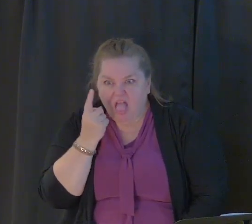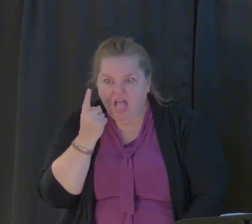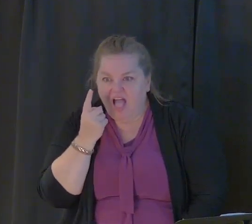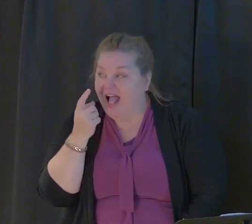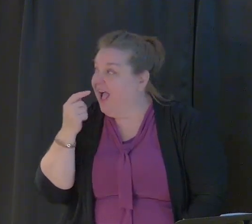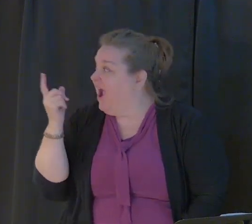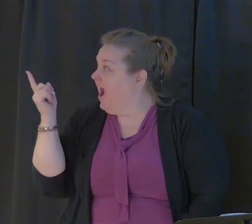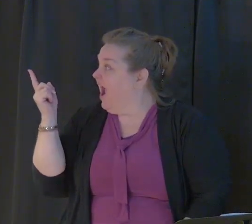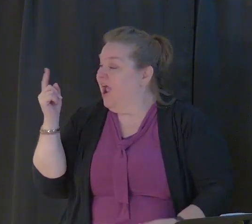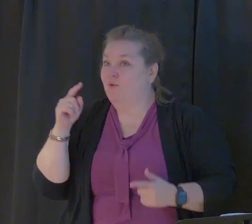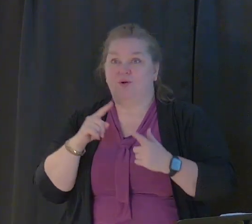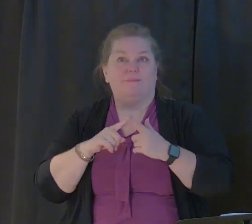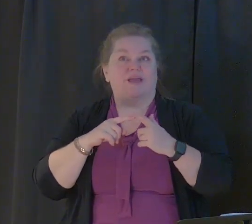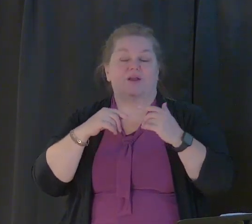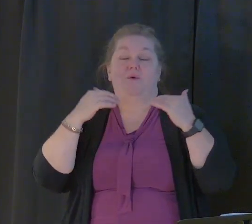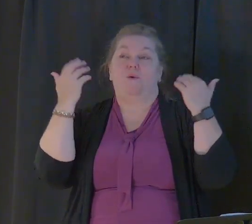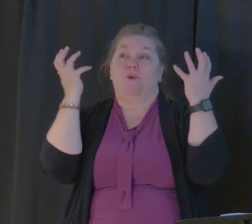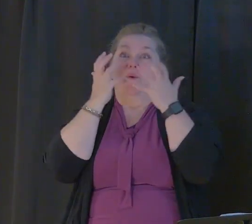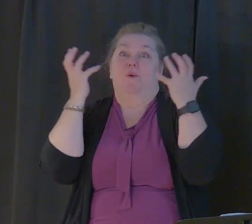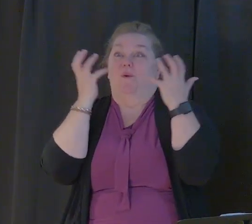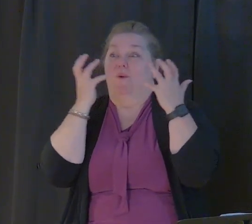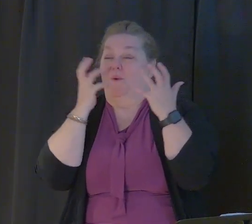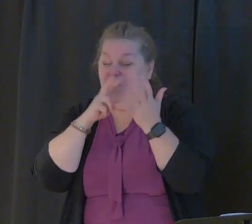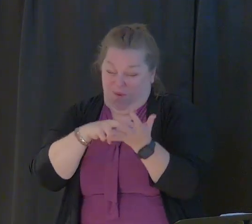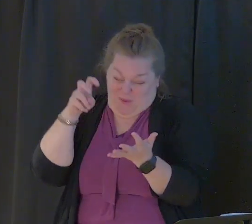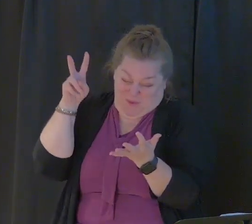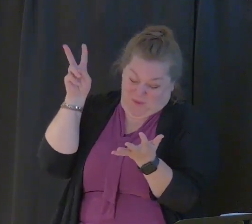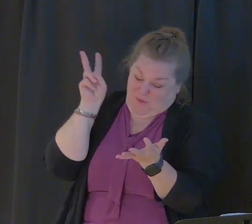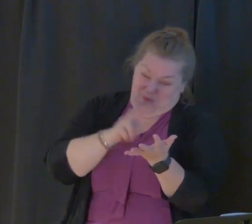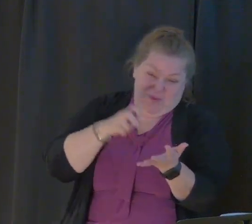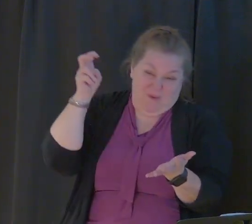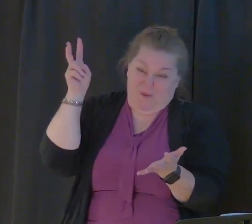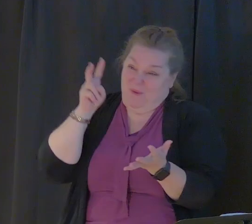mountain. I would have floated up that mountain.